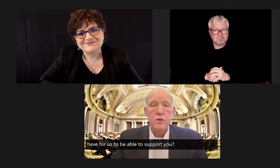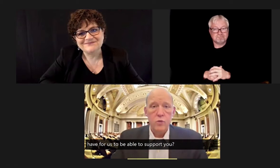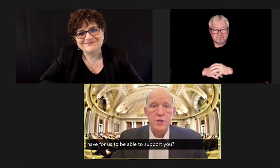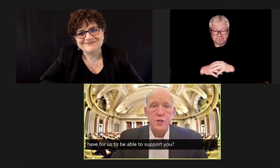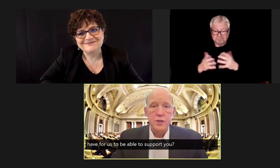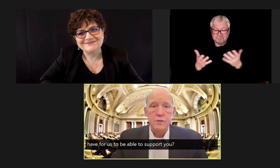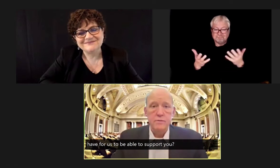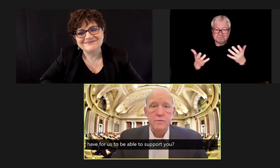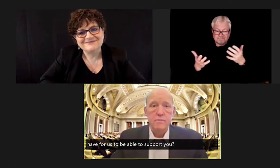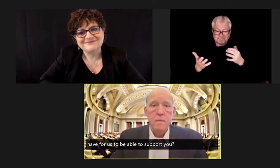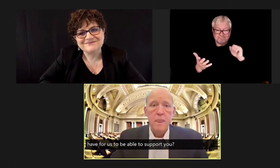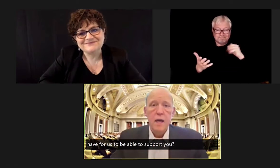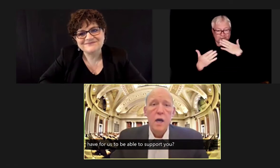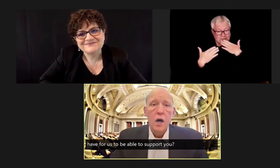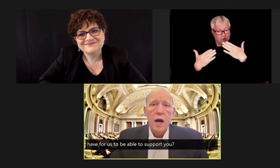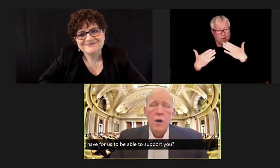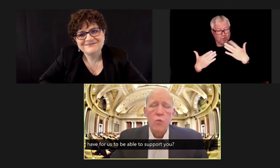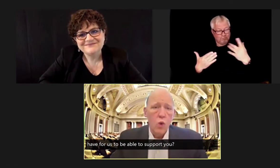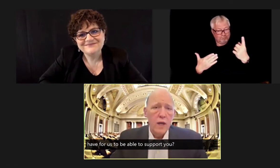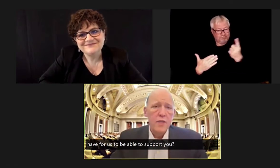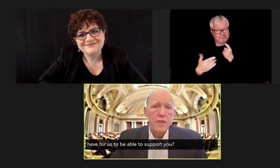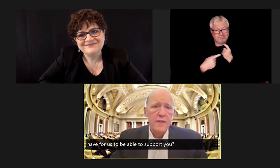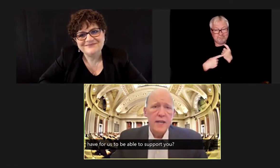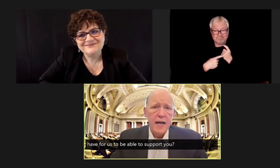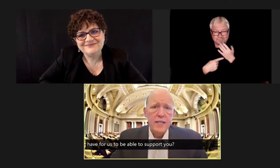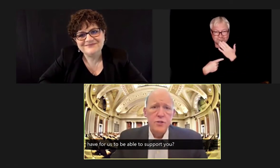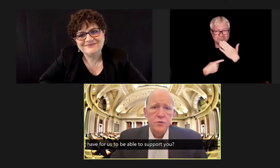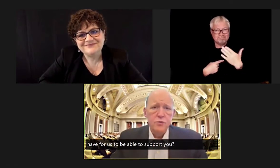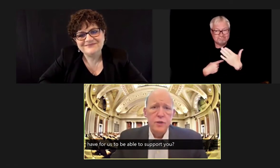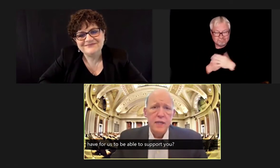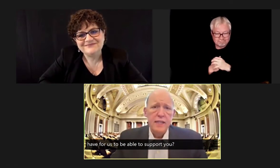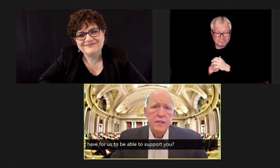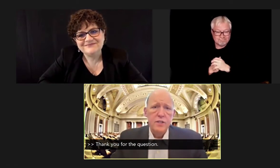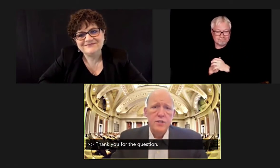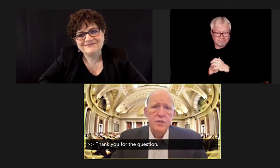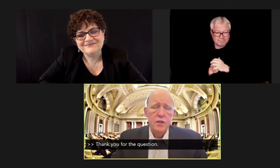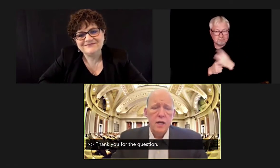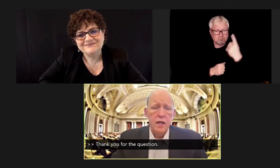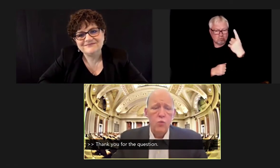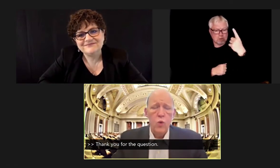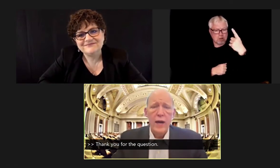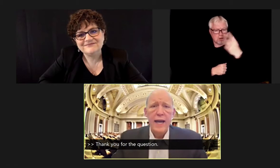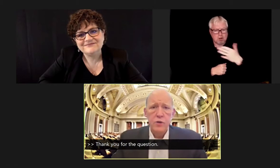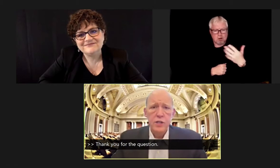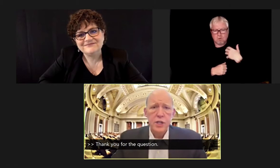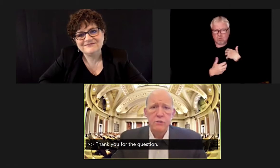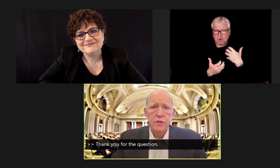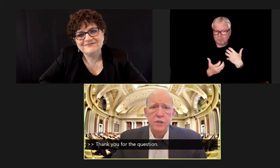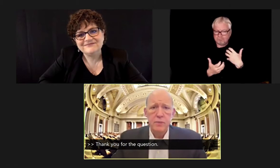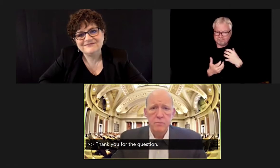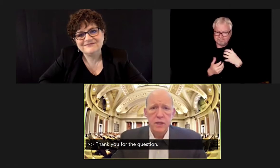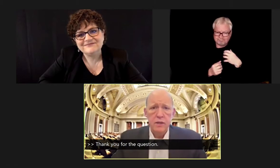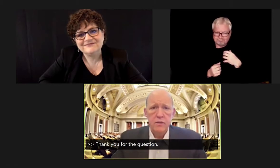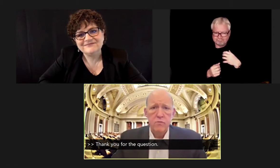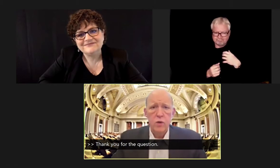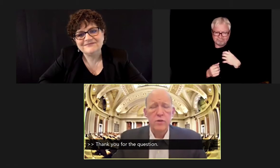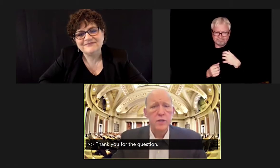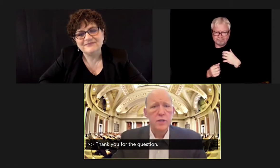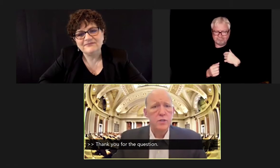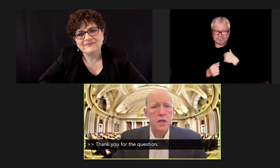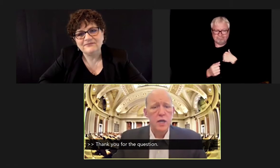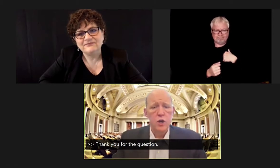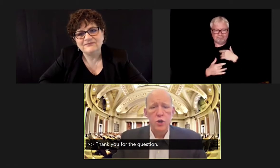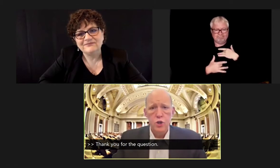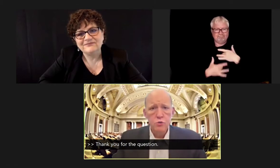Thank you for the question. One thing that I do is when I reach out to the public,